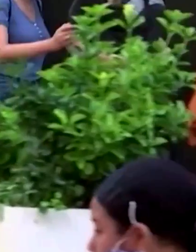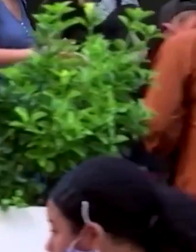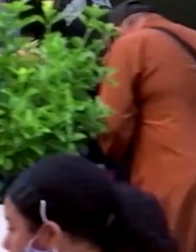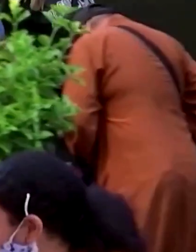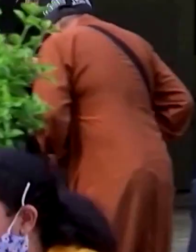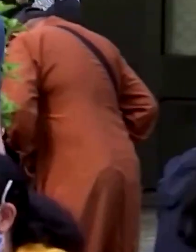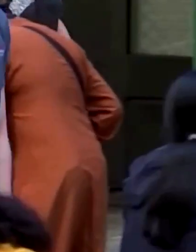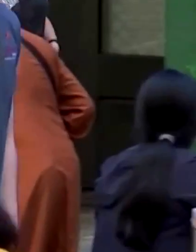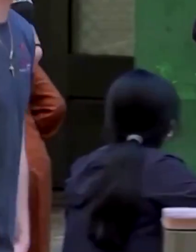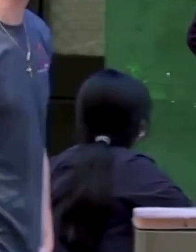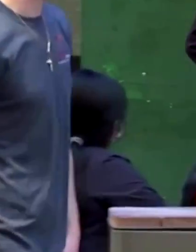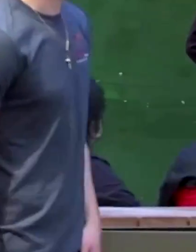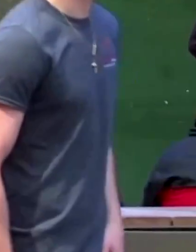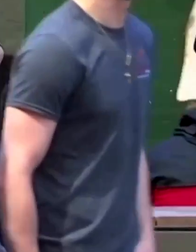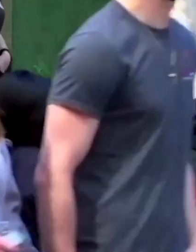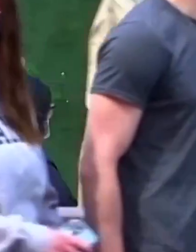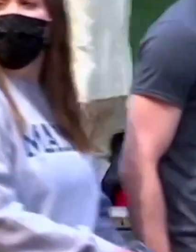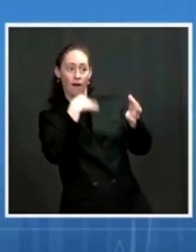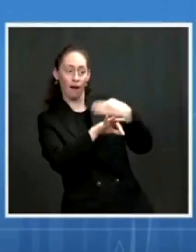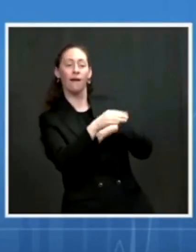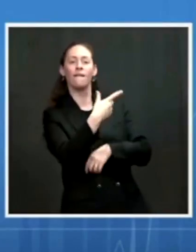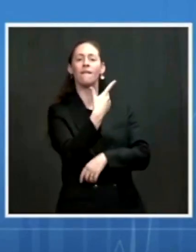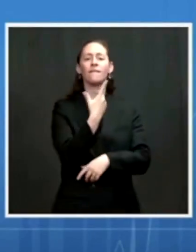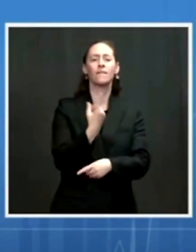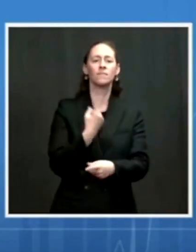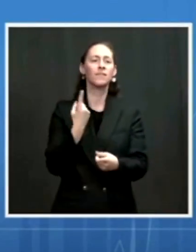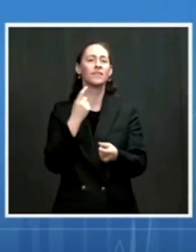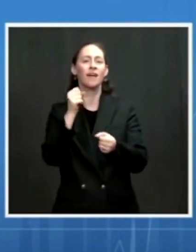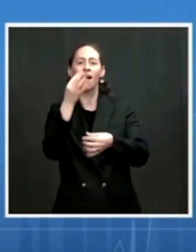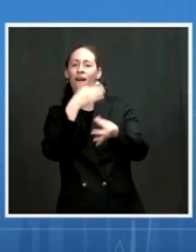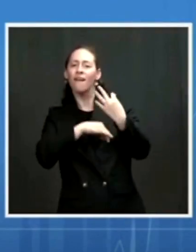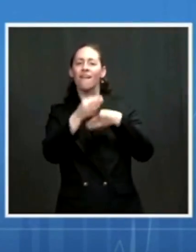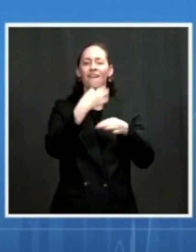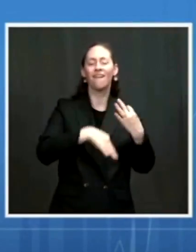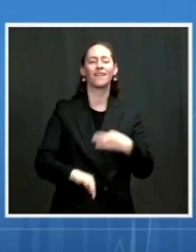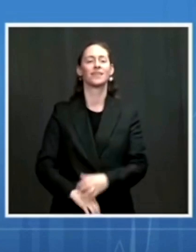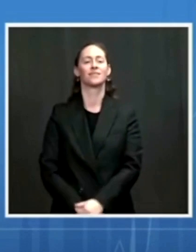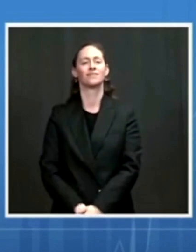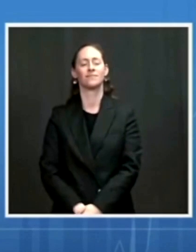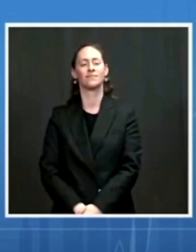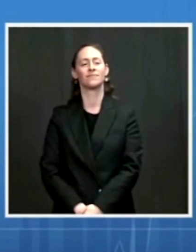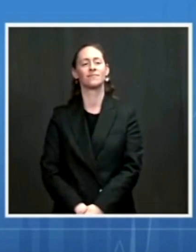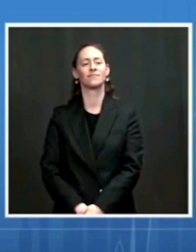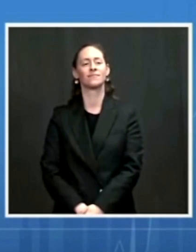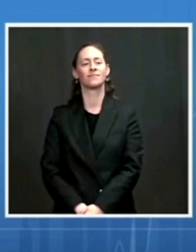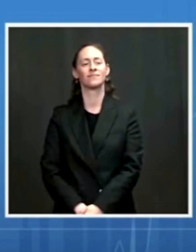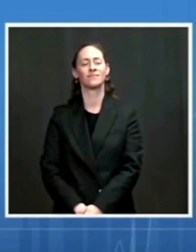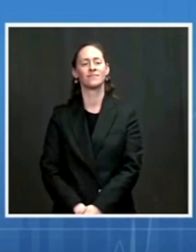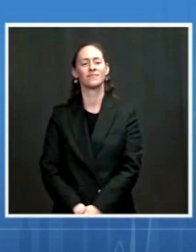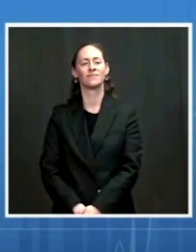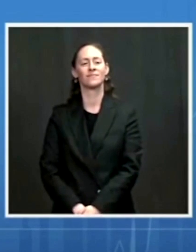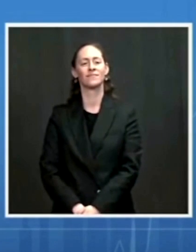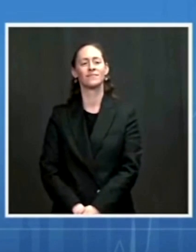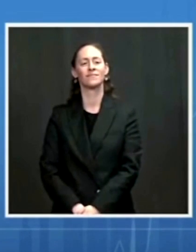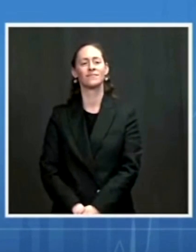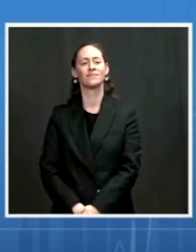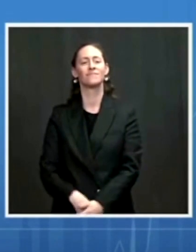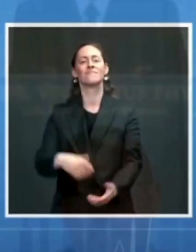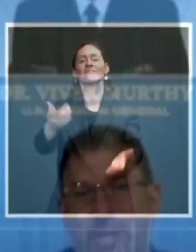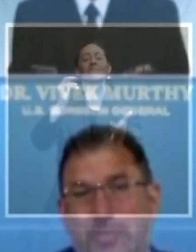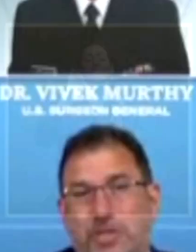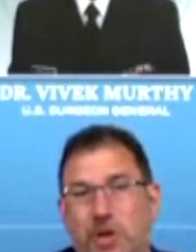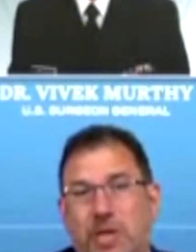That message was relayed to Americans on Friday by Andy Slavitt, senior advisor to the White House COVID-19 response